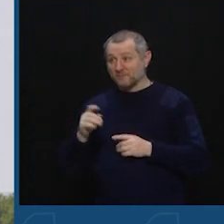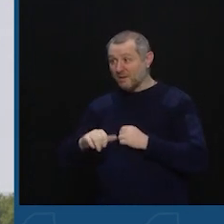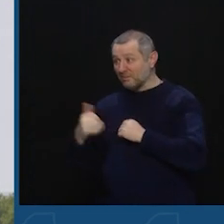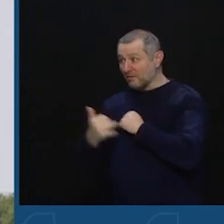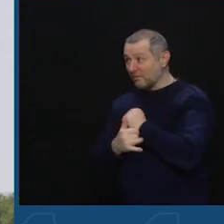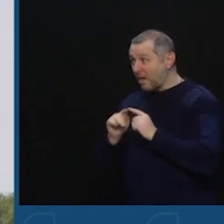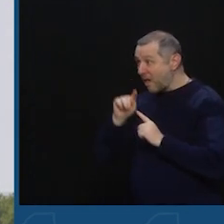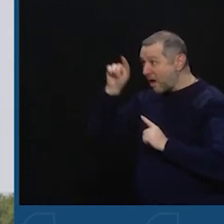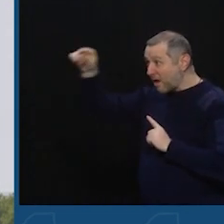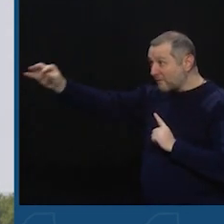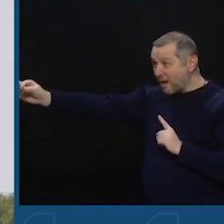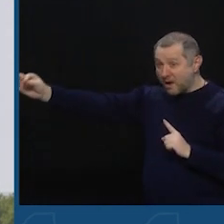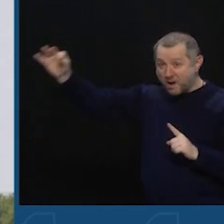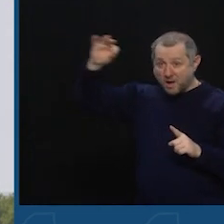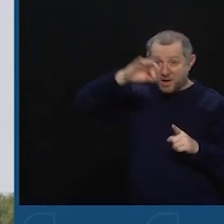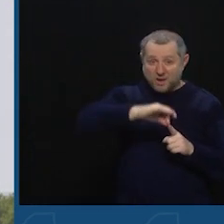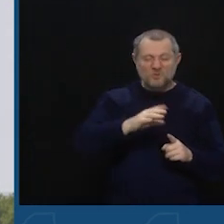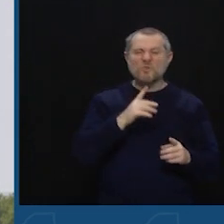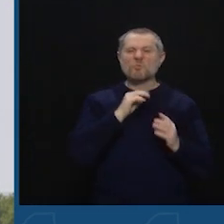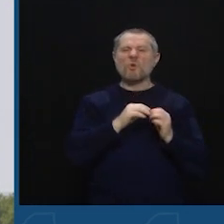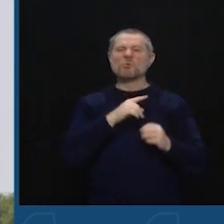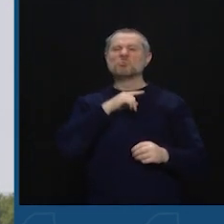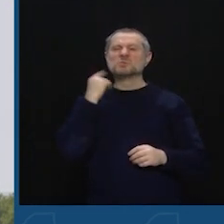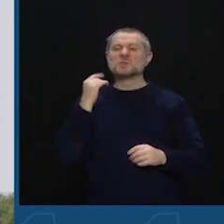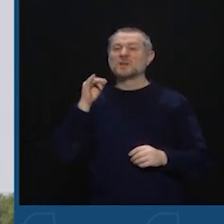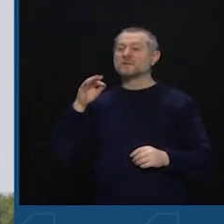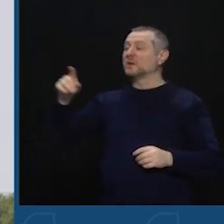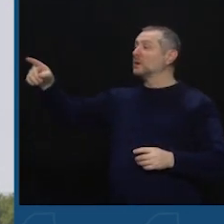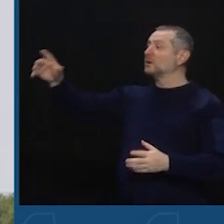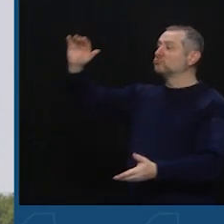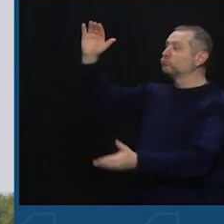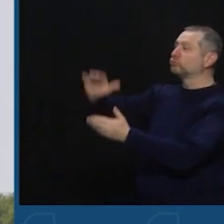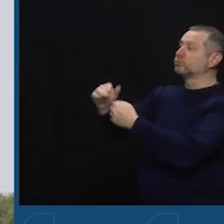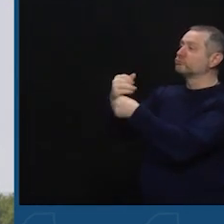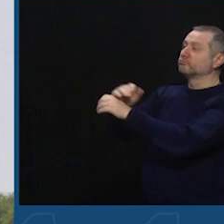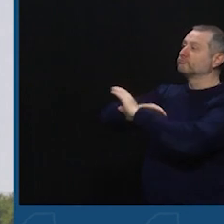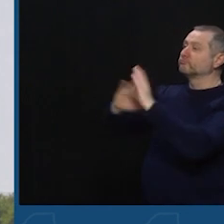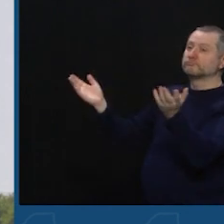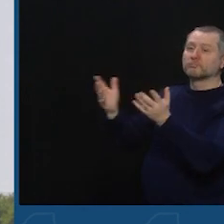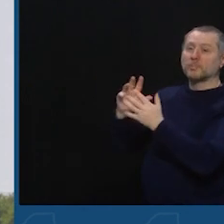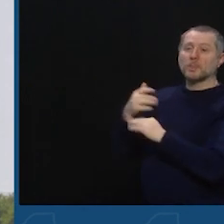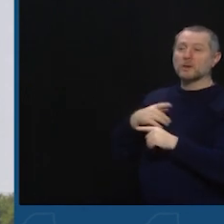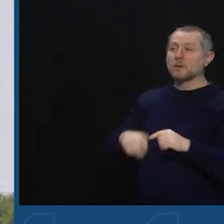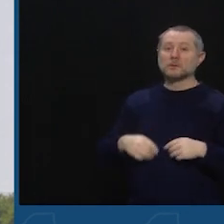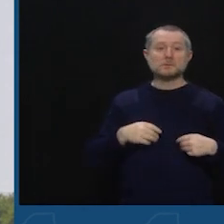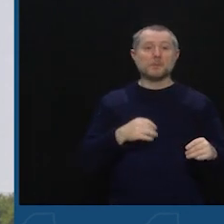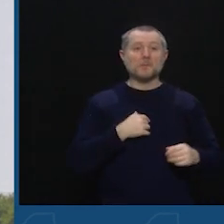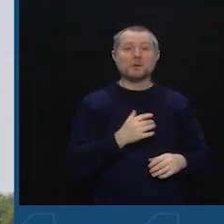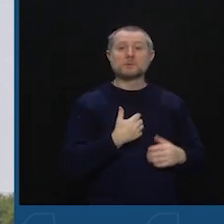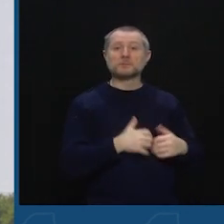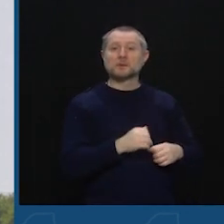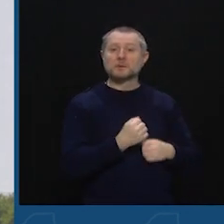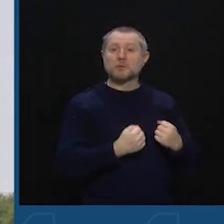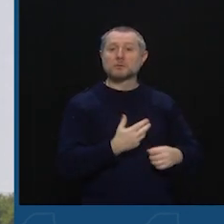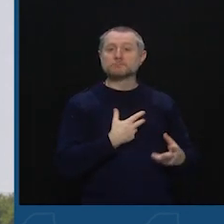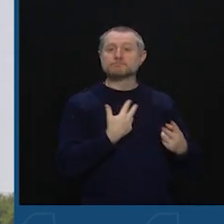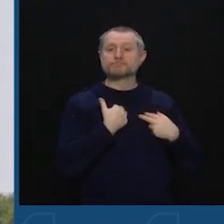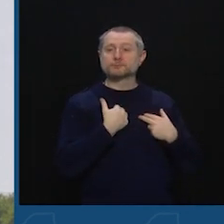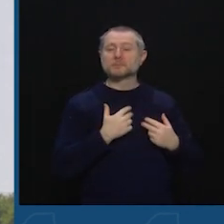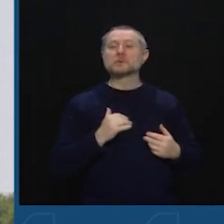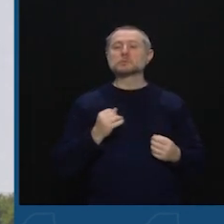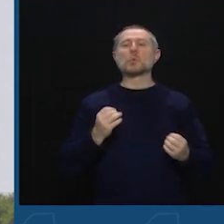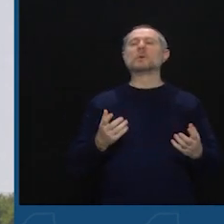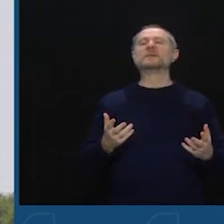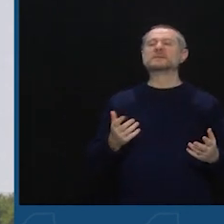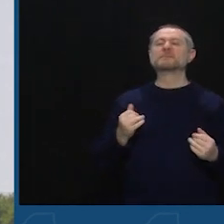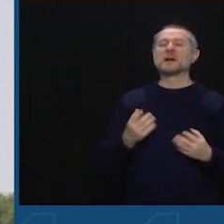and run the risk that the supplies are not going to be there for the people, and everything you touch, including your cell phone, needs to have a chip that